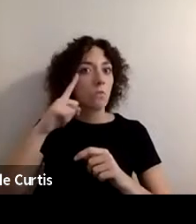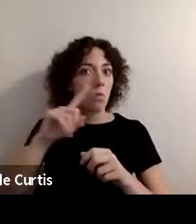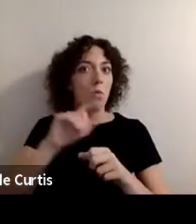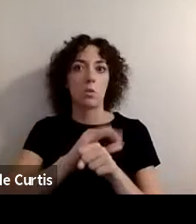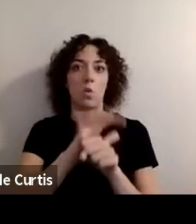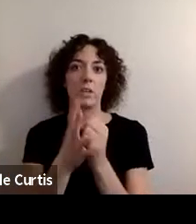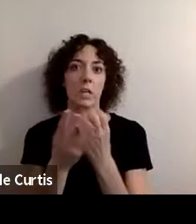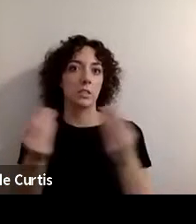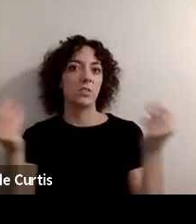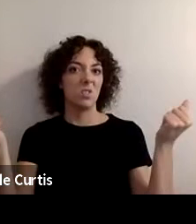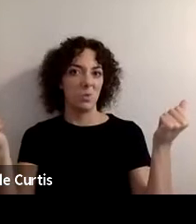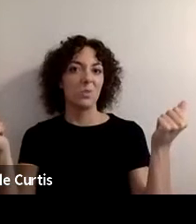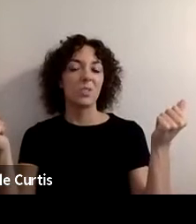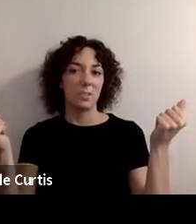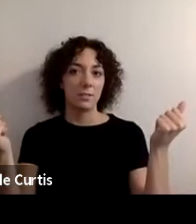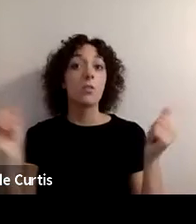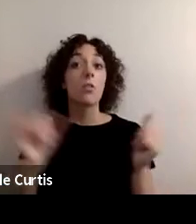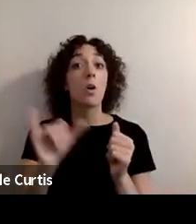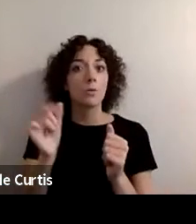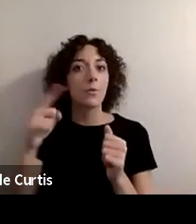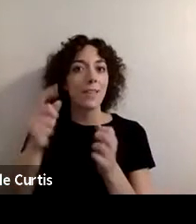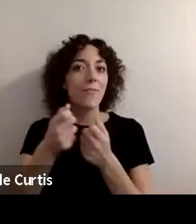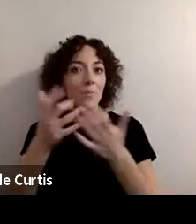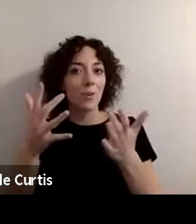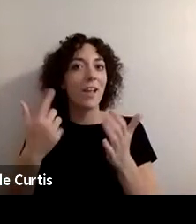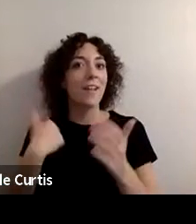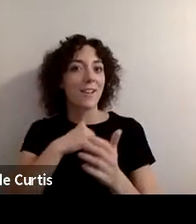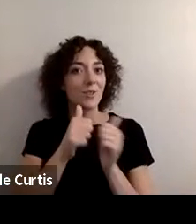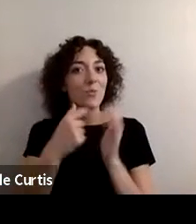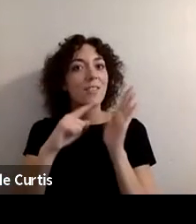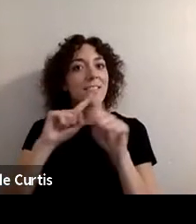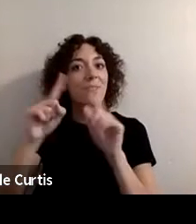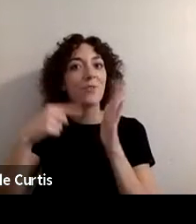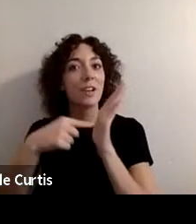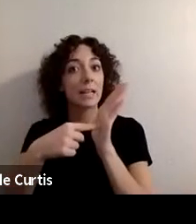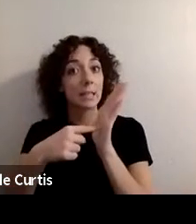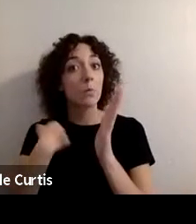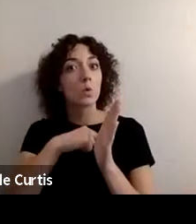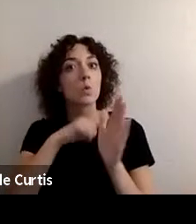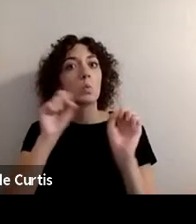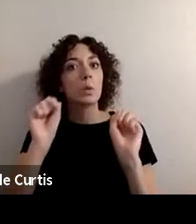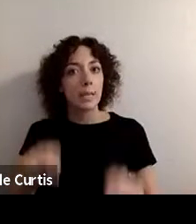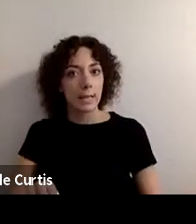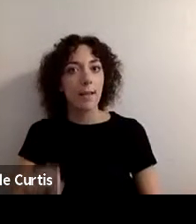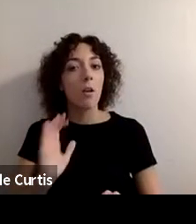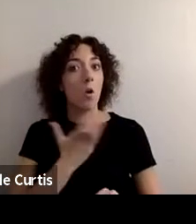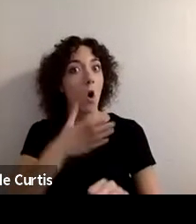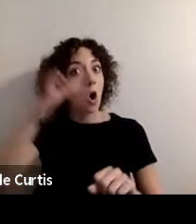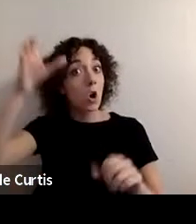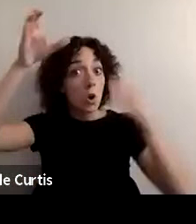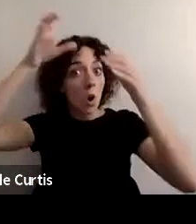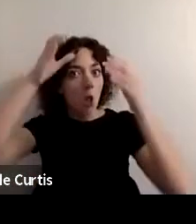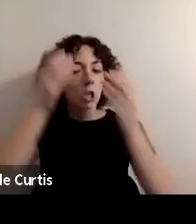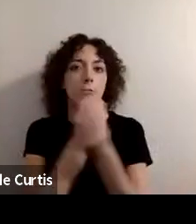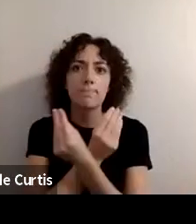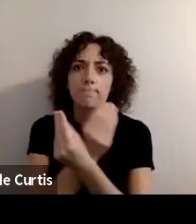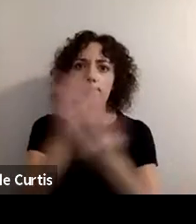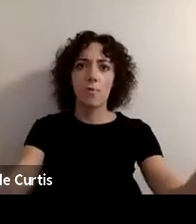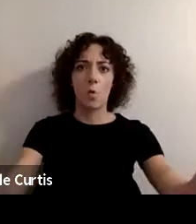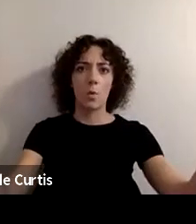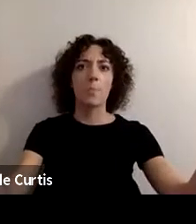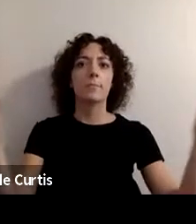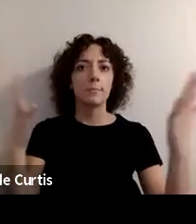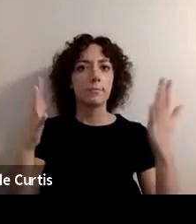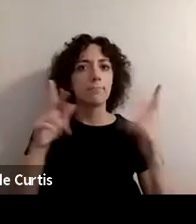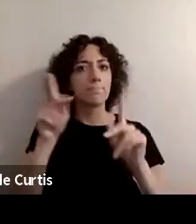pandemic. Furthermore, they have provided us with examples of ways that we can all disseminate our knowledge to the public and inform better